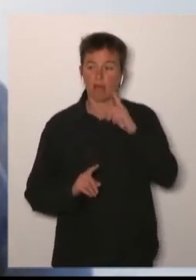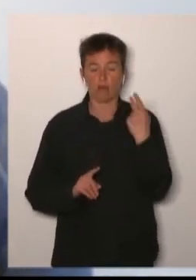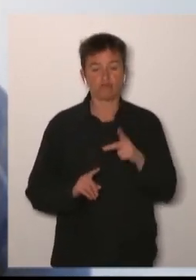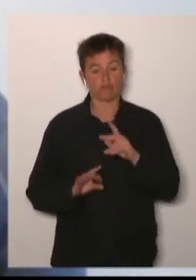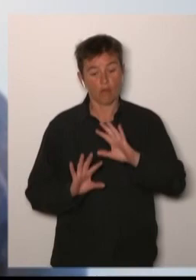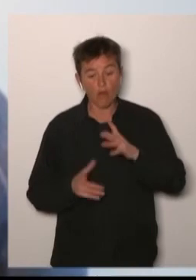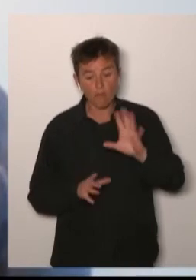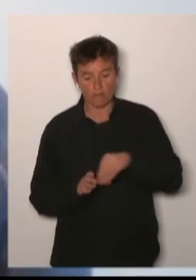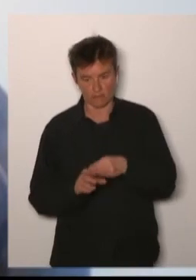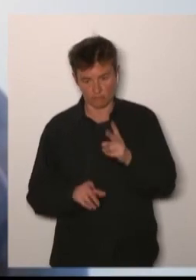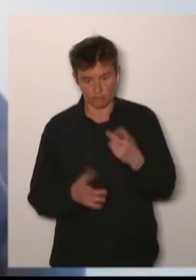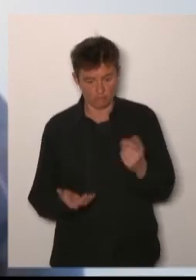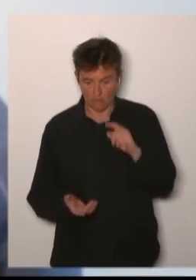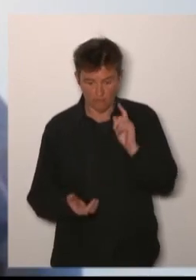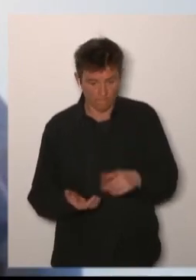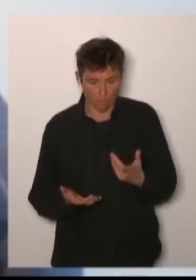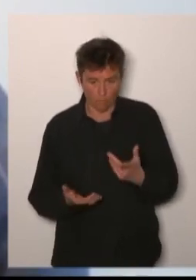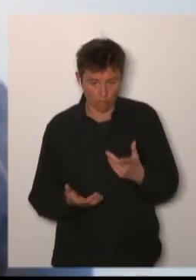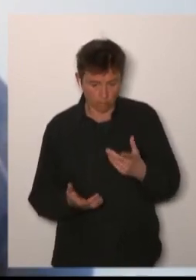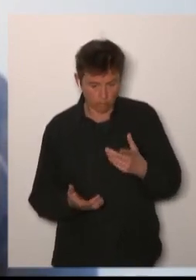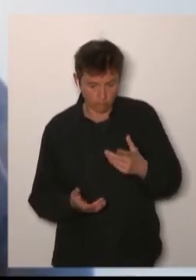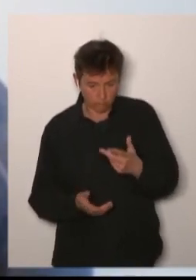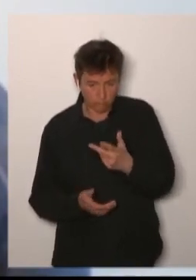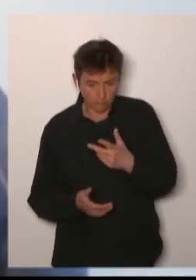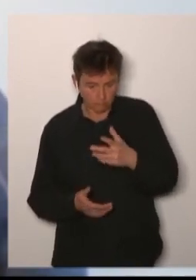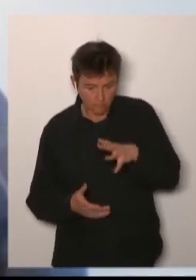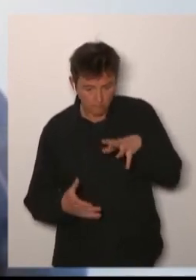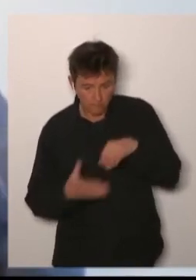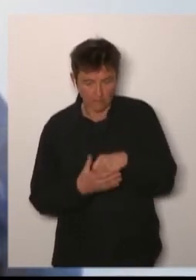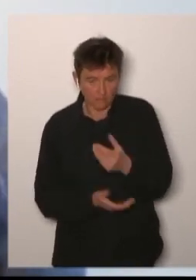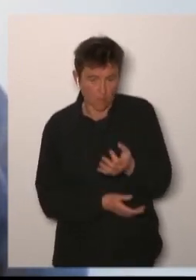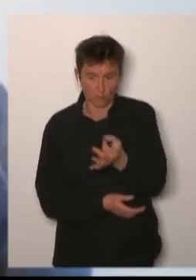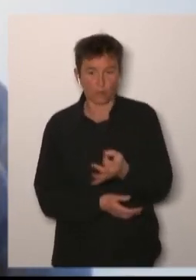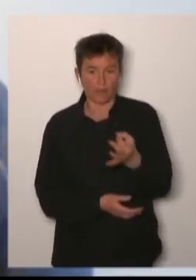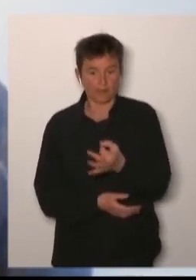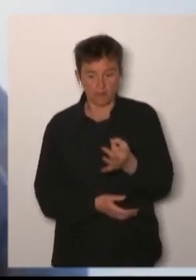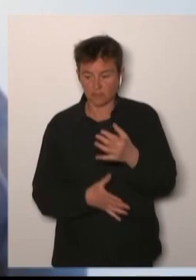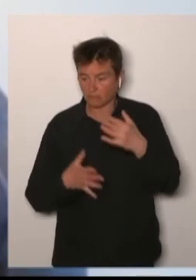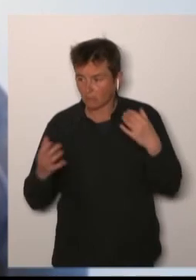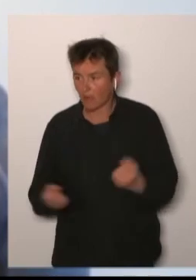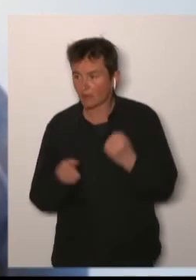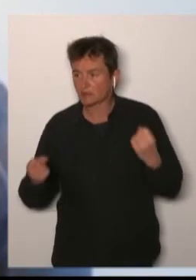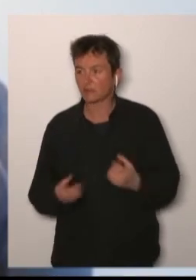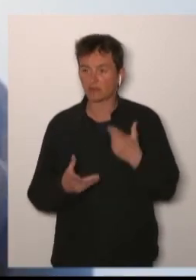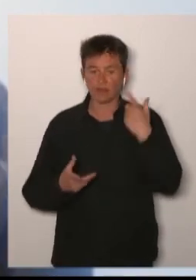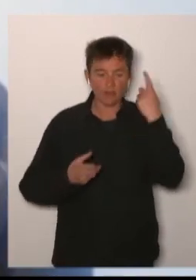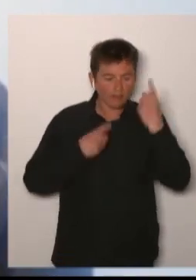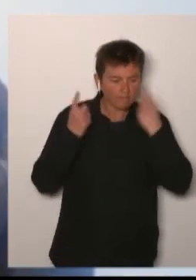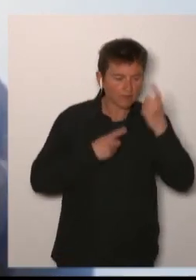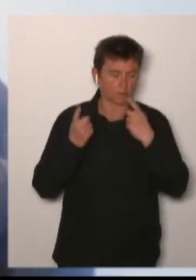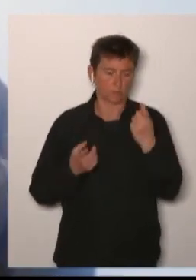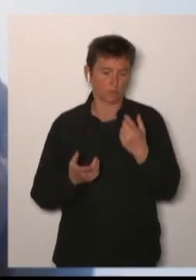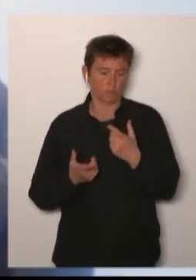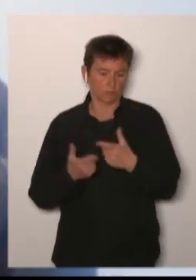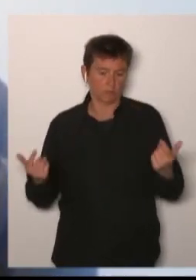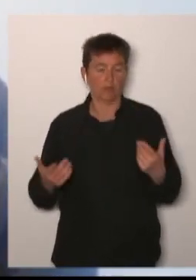in development activities, but particularly in protocol development, for example. And that's already happening a lot in pediatric